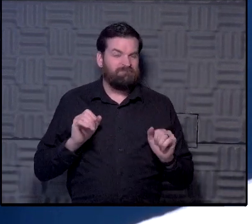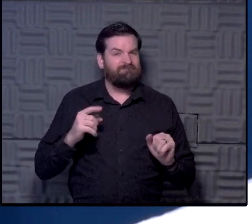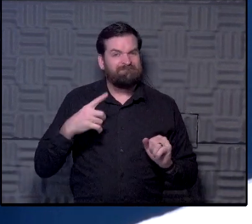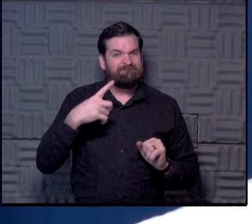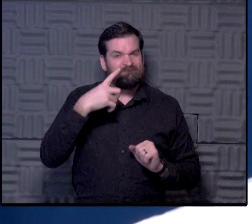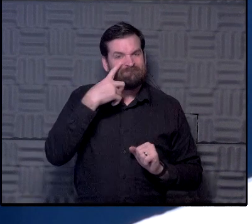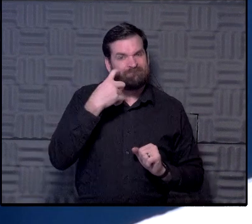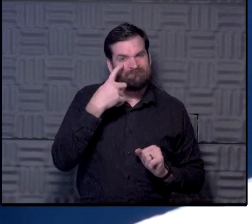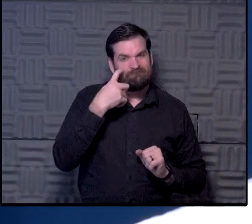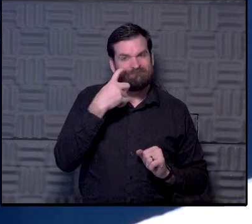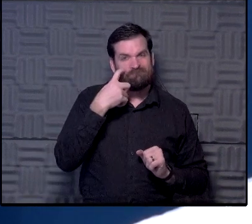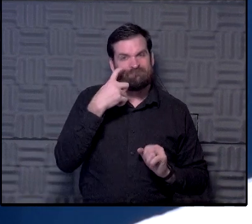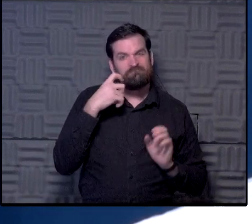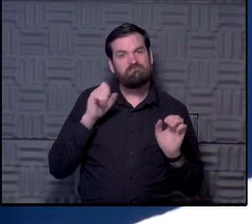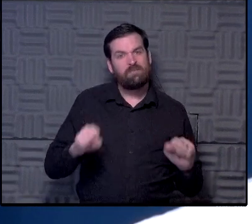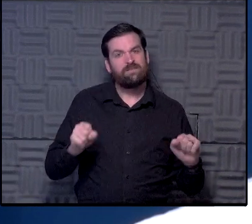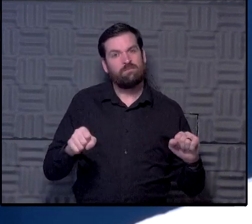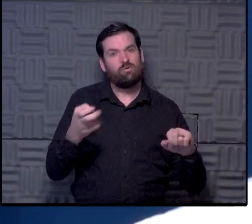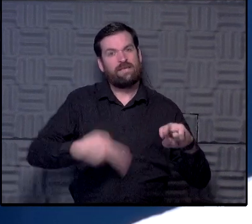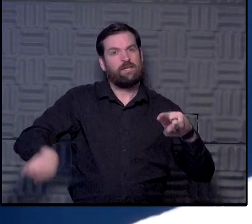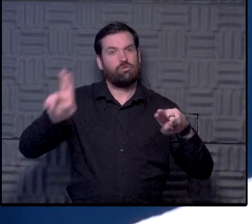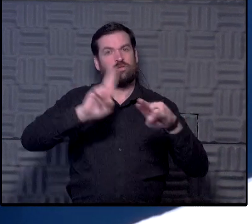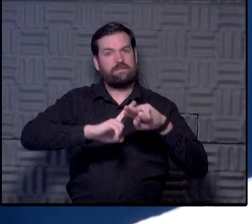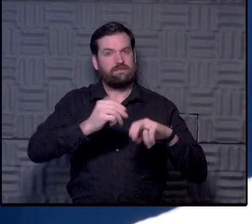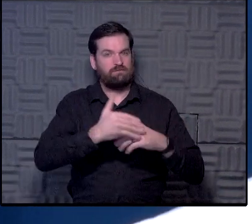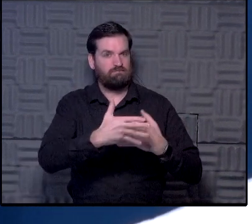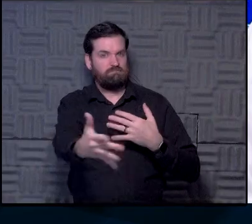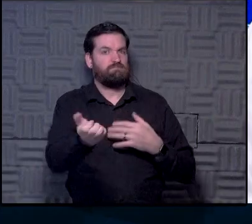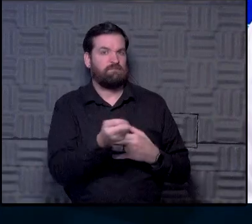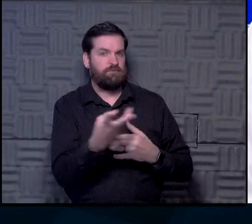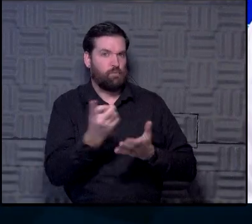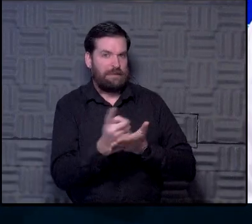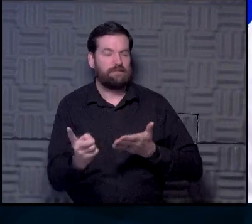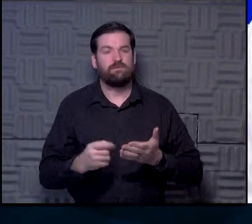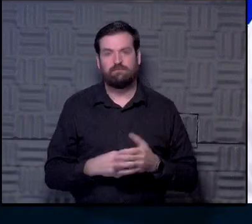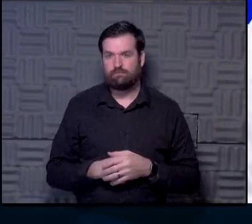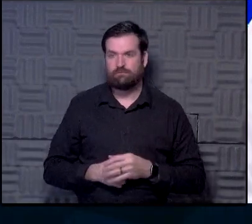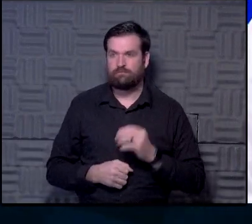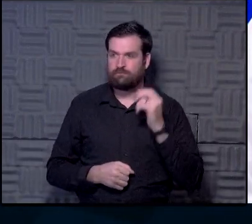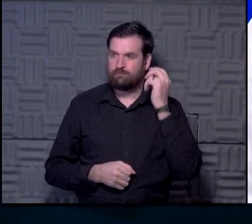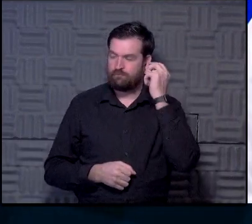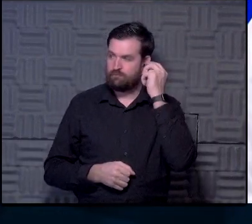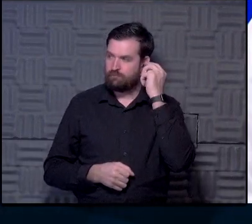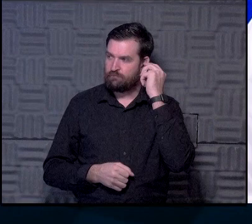seeing increases again as we move through the next few weeks.